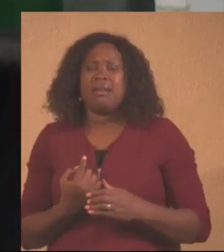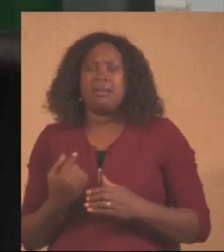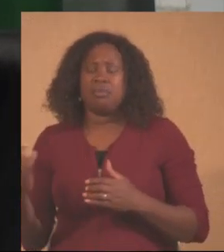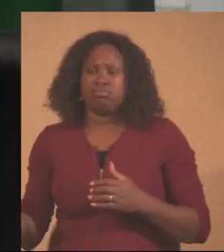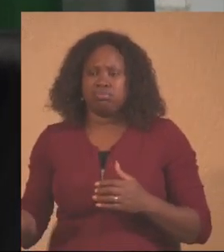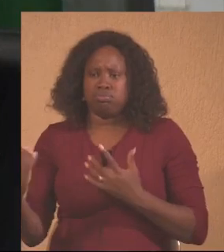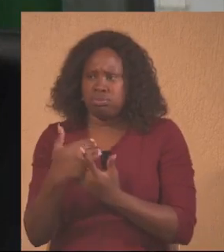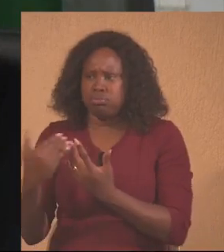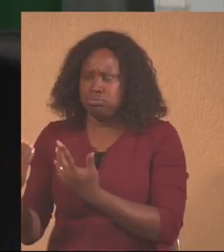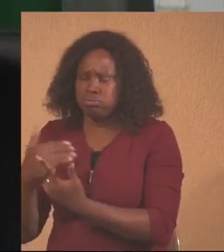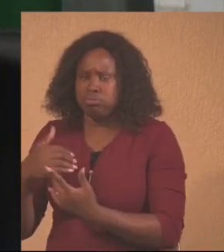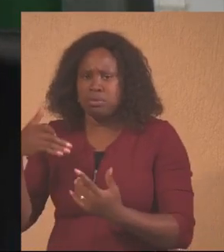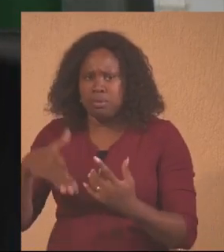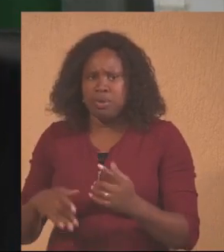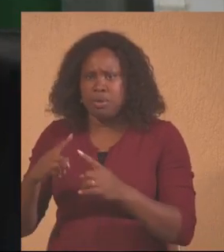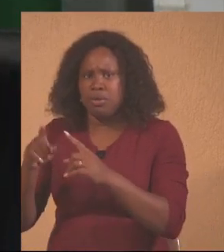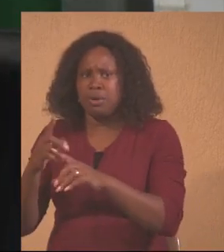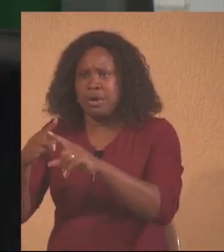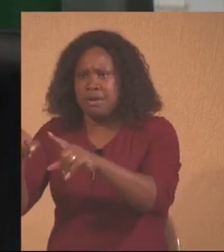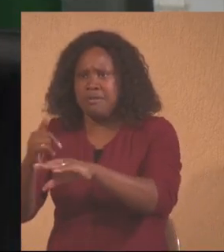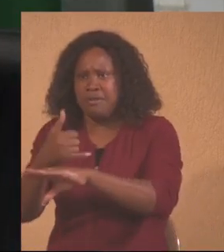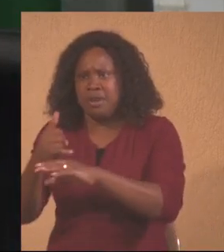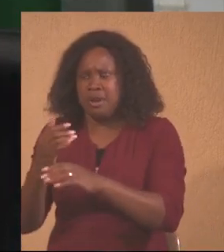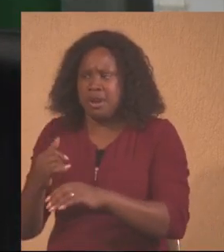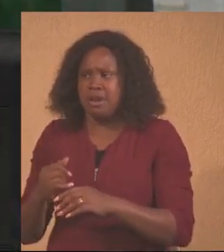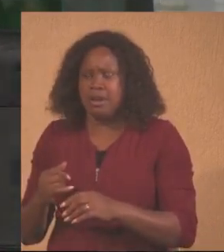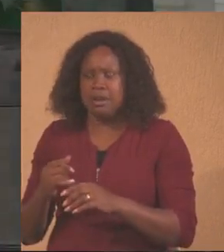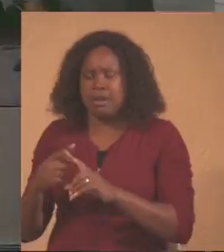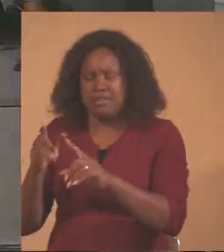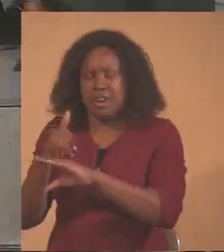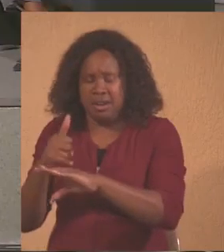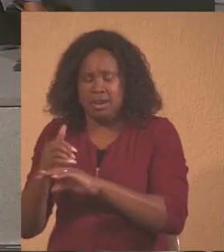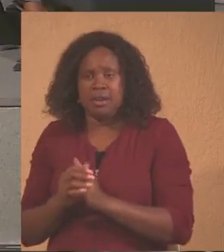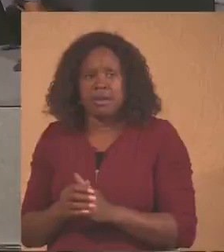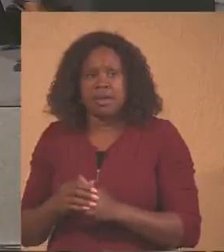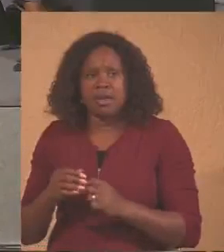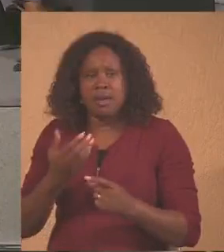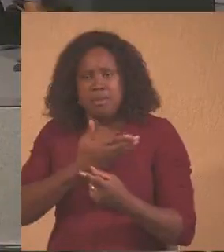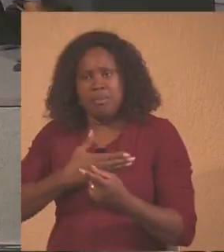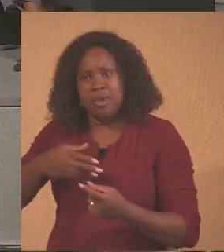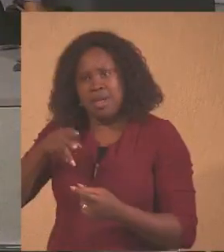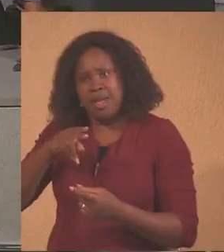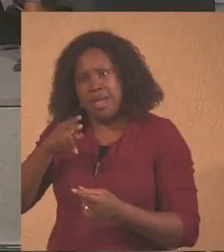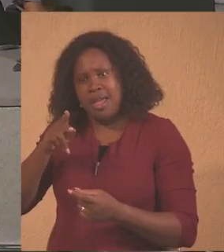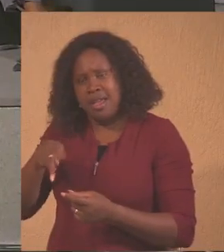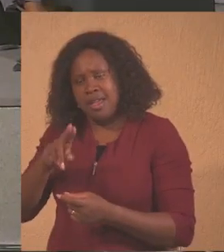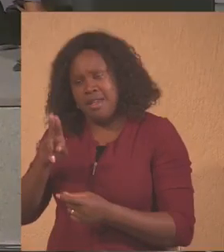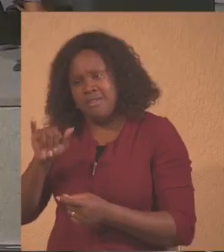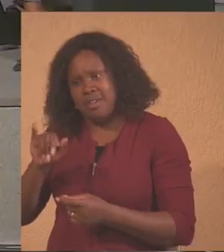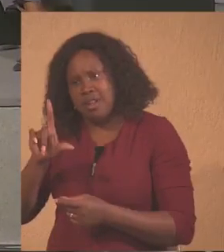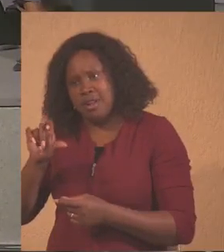our different point of entries. To join me to discuss that, I am joined by Ms. Philomena Okorus, who